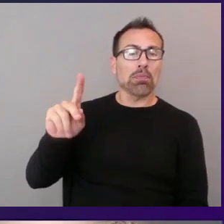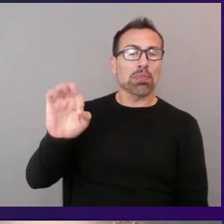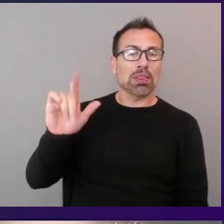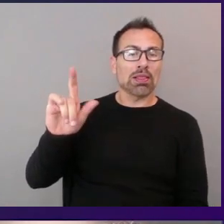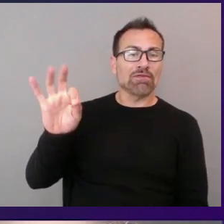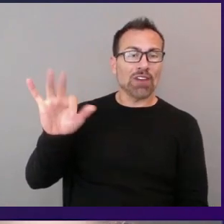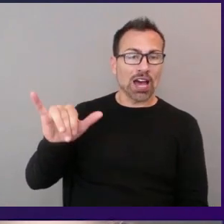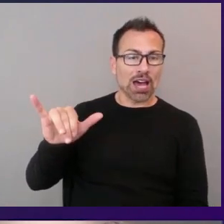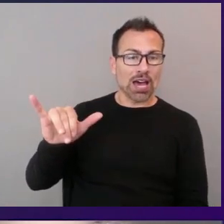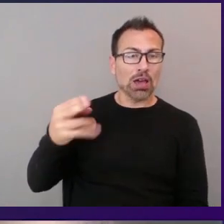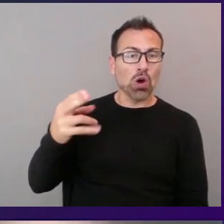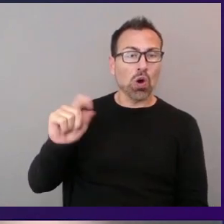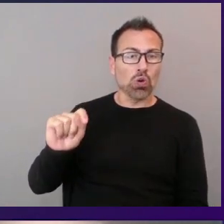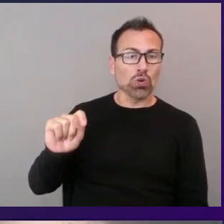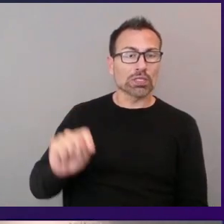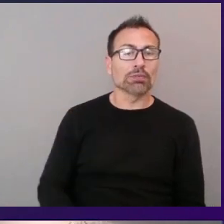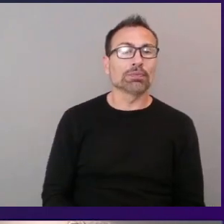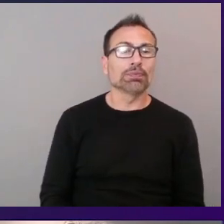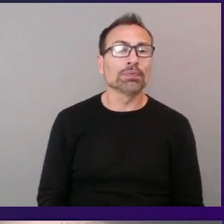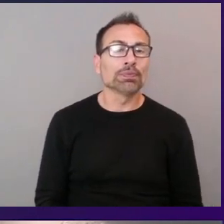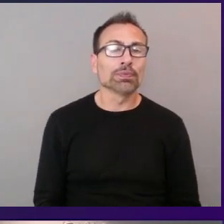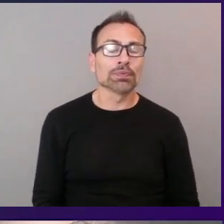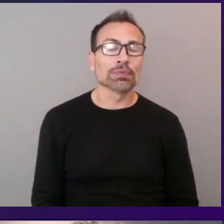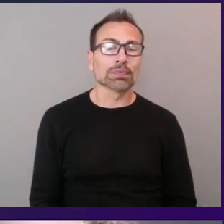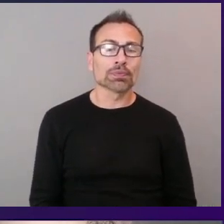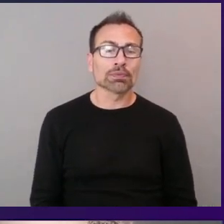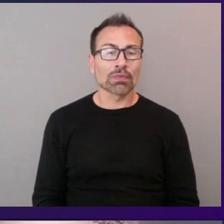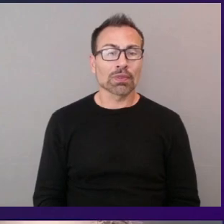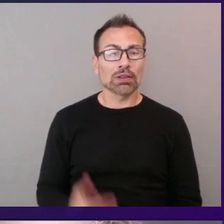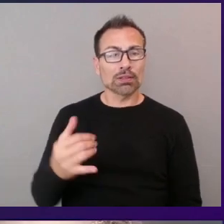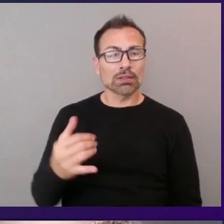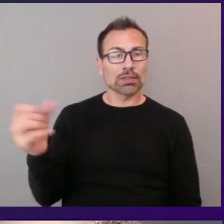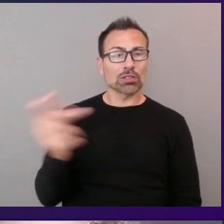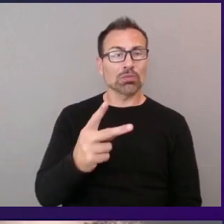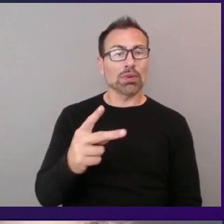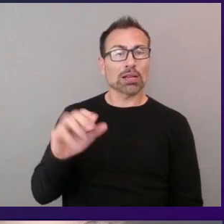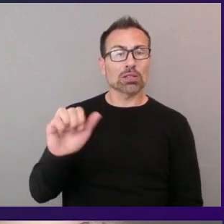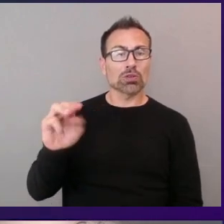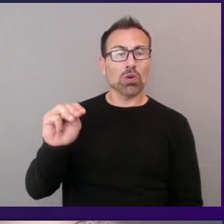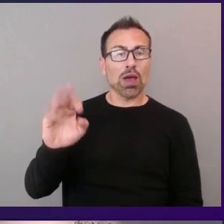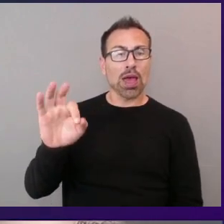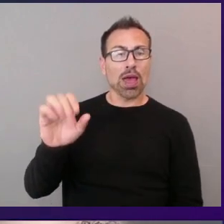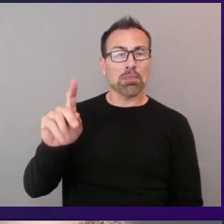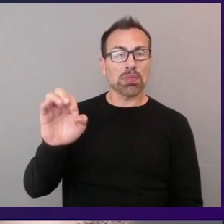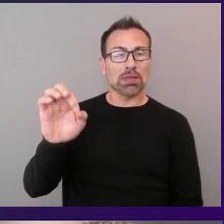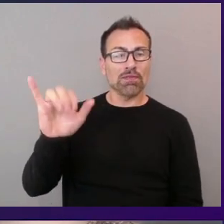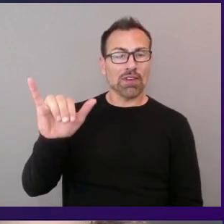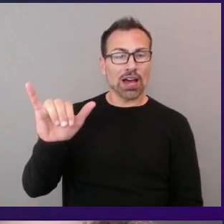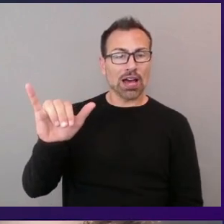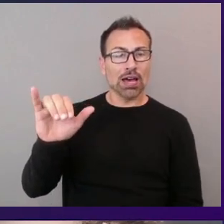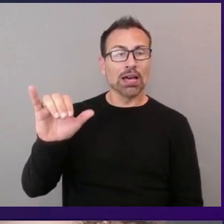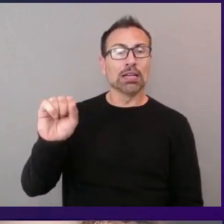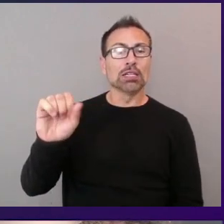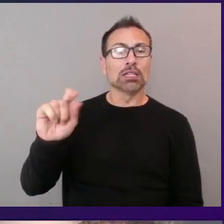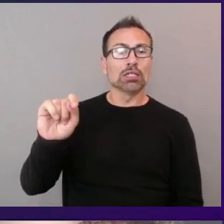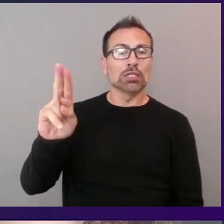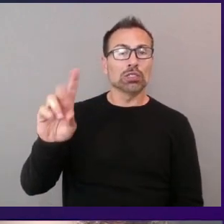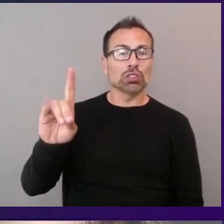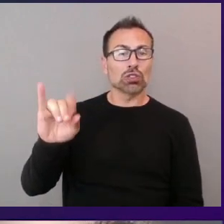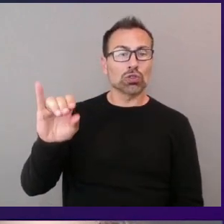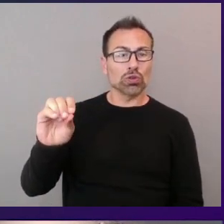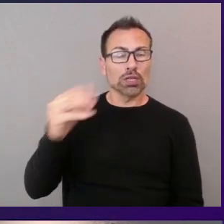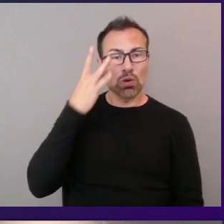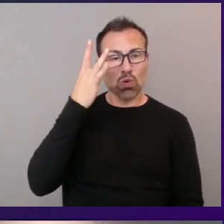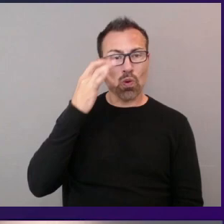Now, let's go back to Amplify Studio so we can start building our data model in the cloud. And